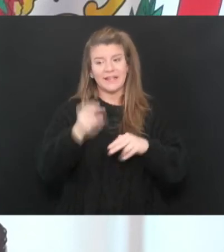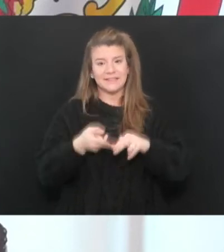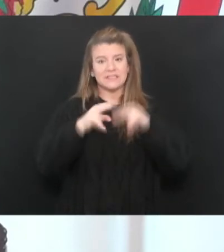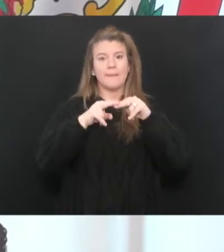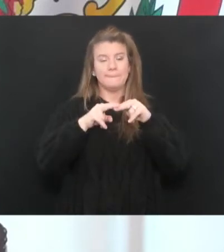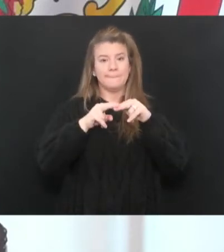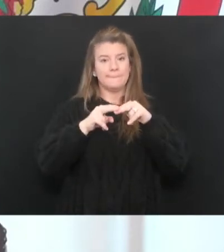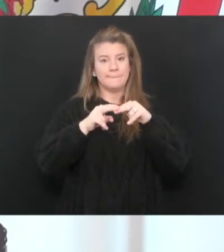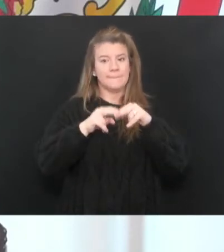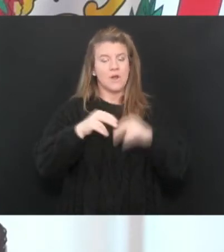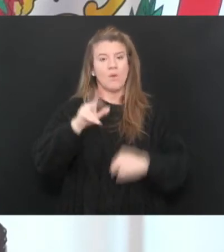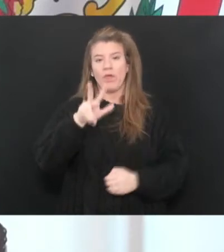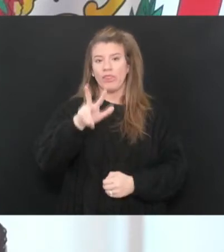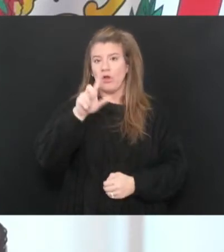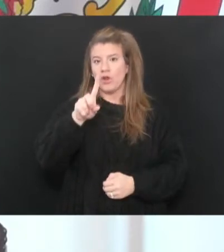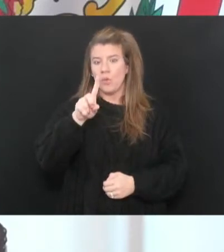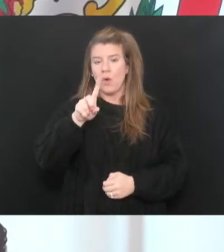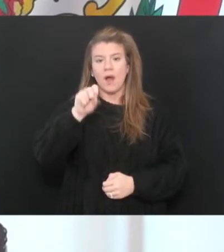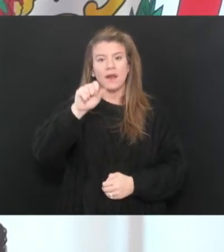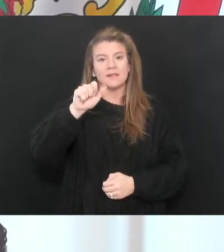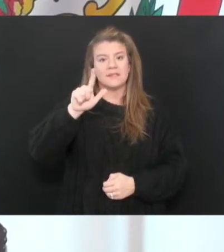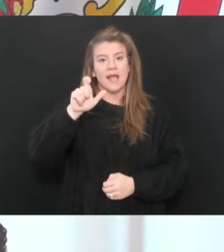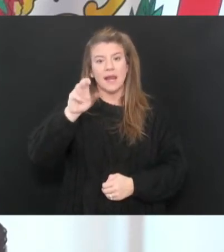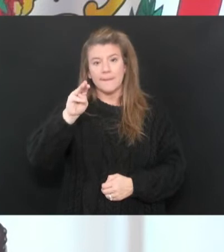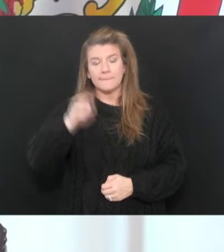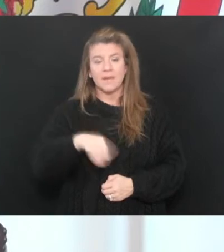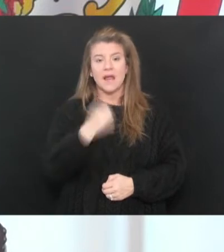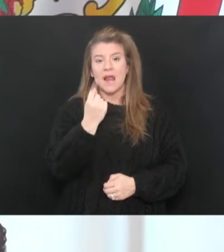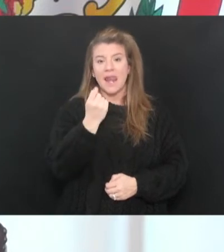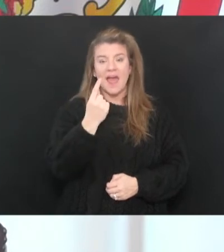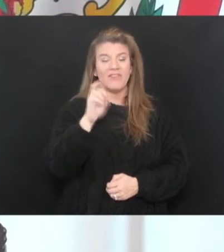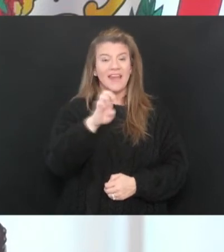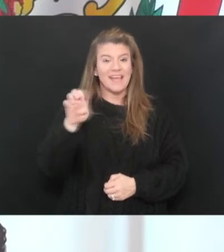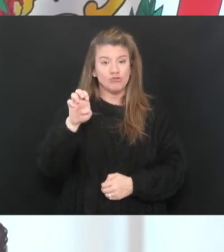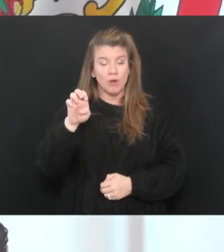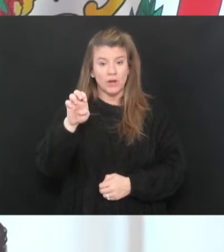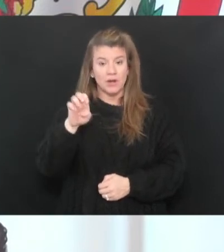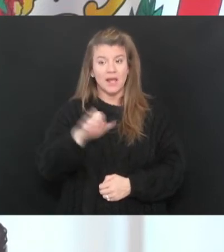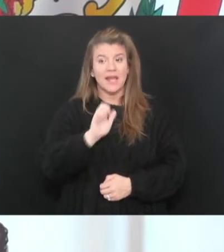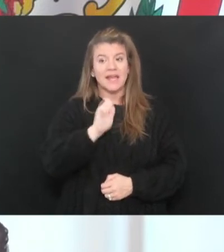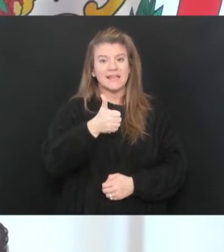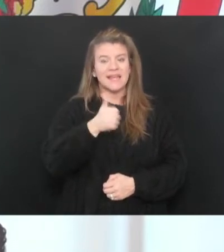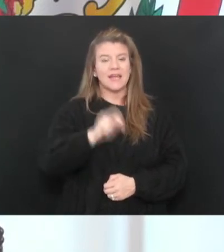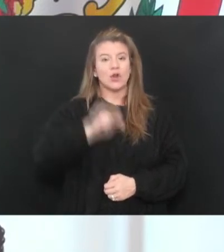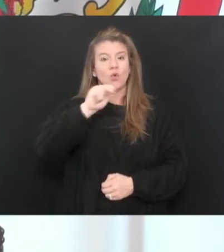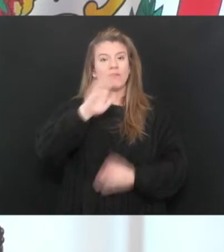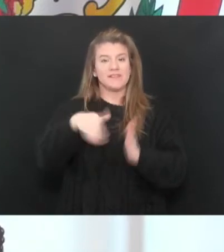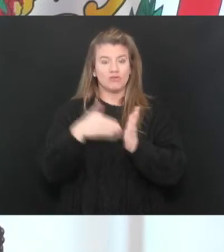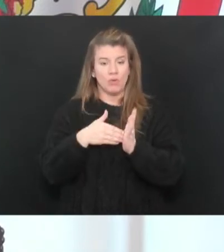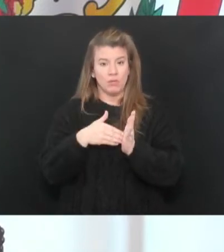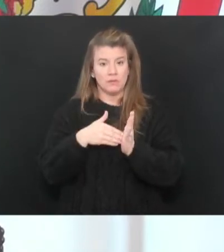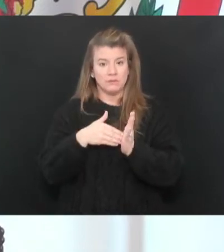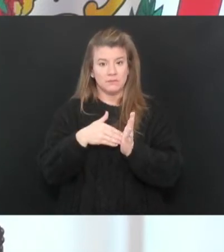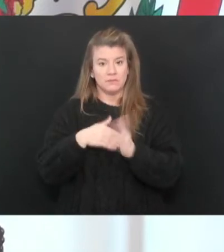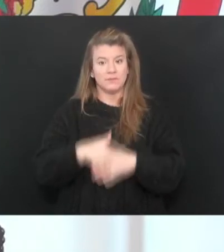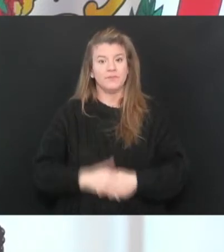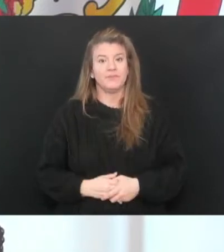up. We're at 31 at Salem, 11 at Eastern, and 10 at North Central.